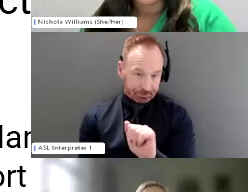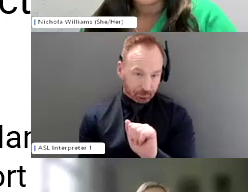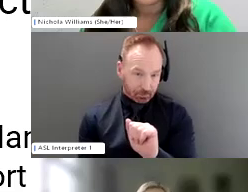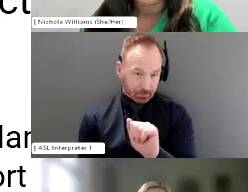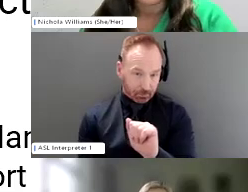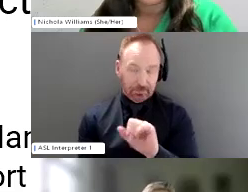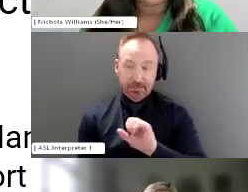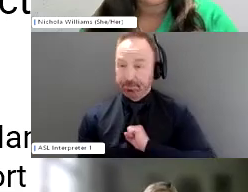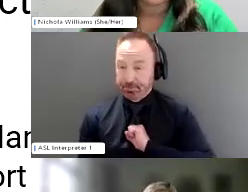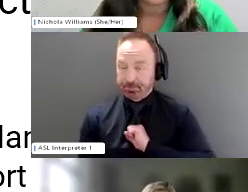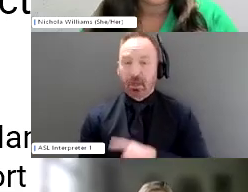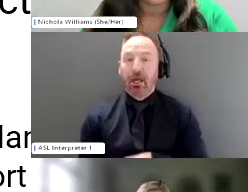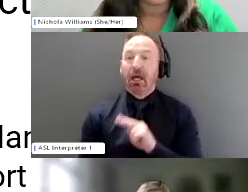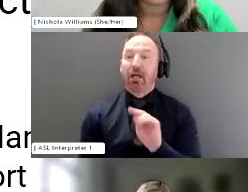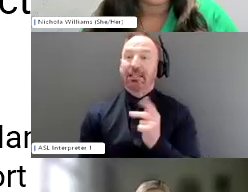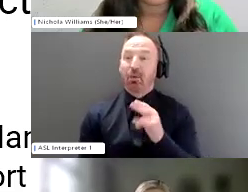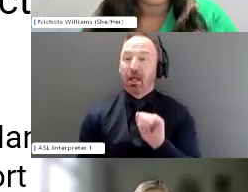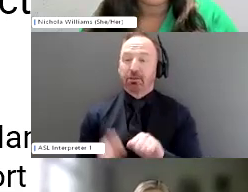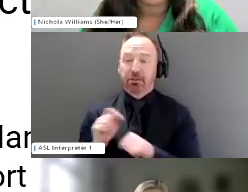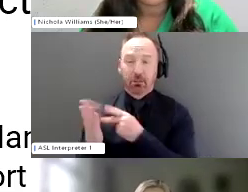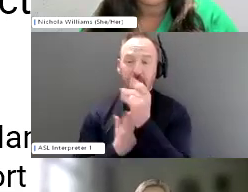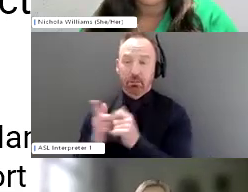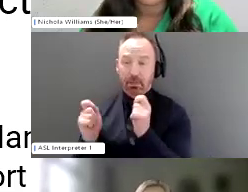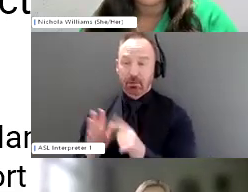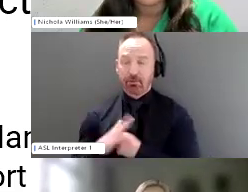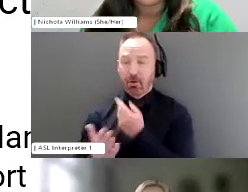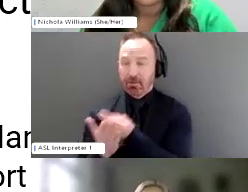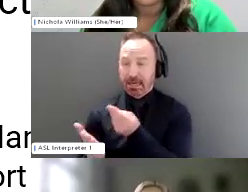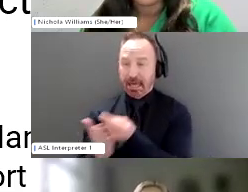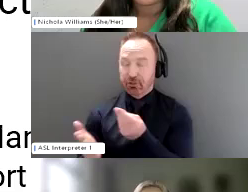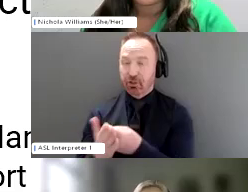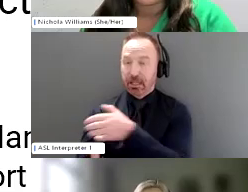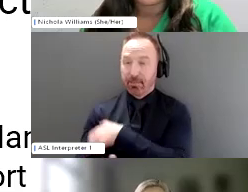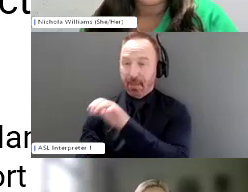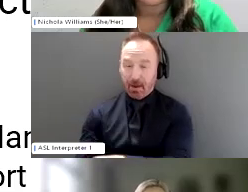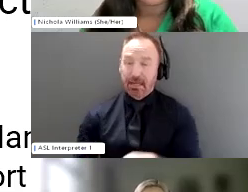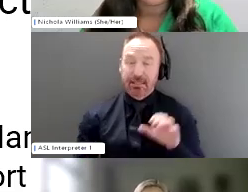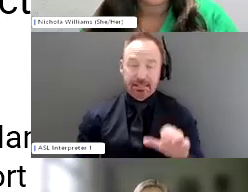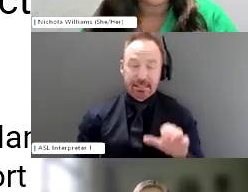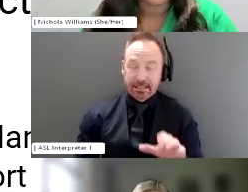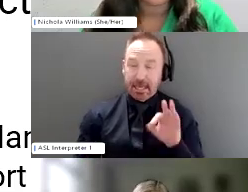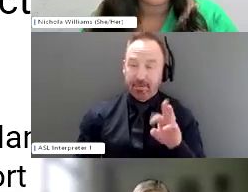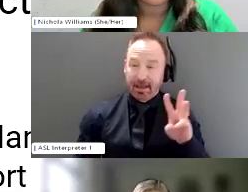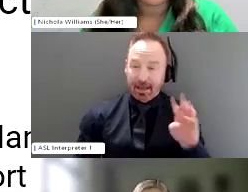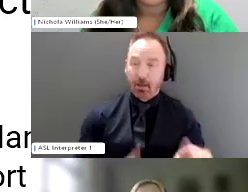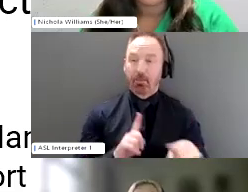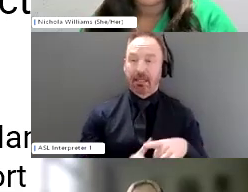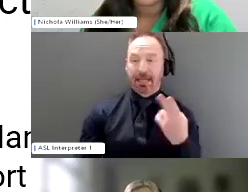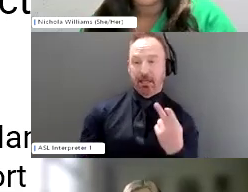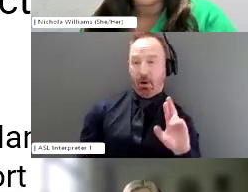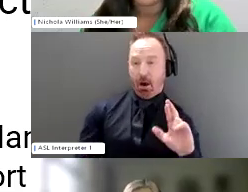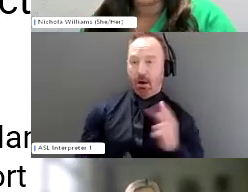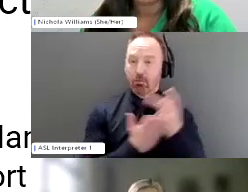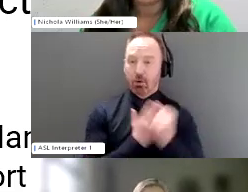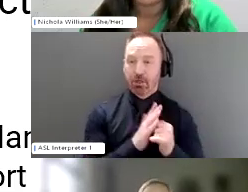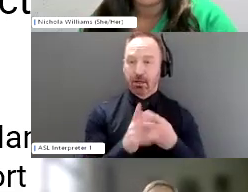who is the project manager for financial empowerment at CCFWE and human resources project manager, as well as